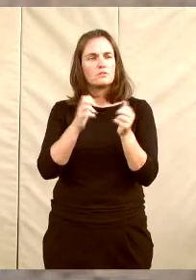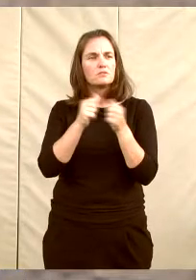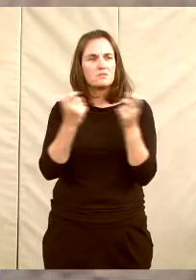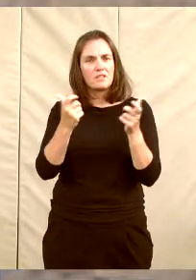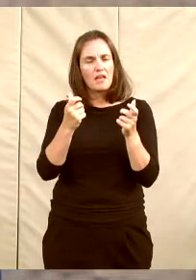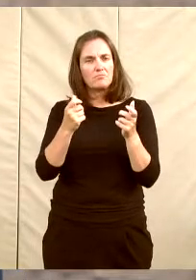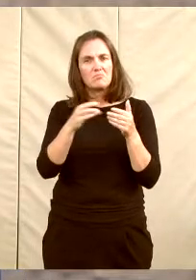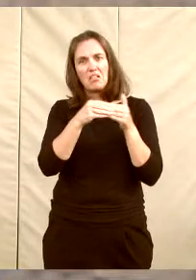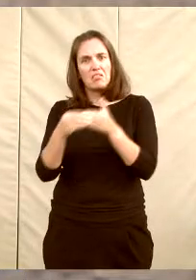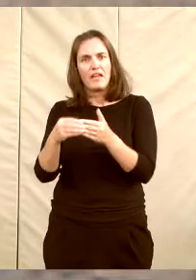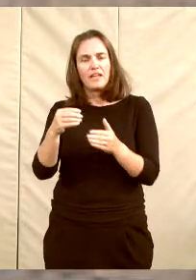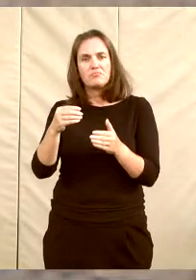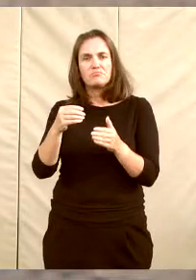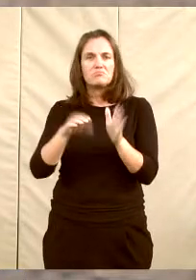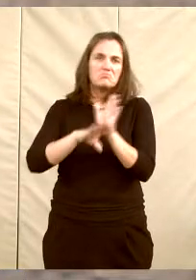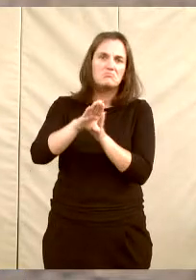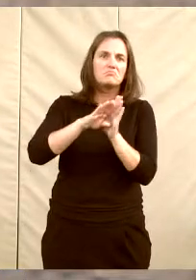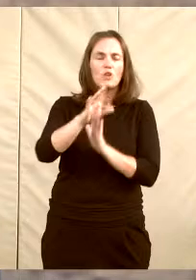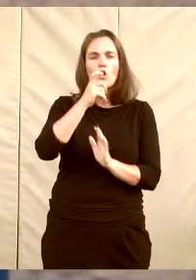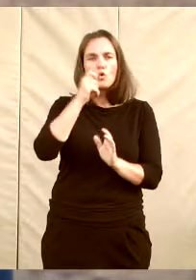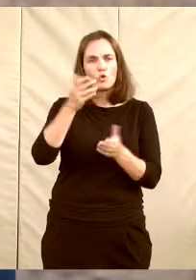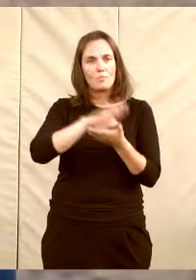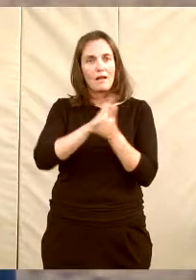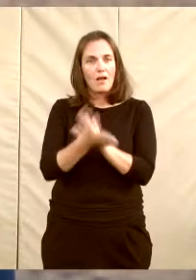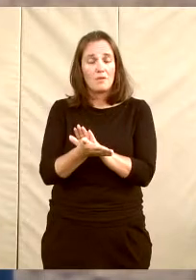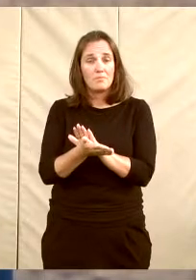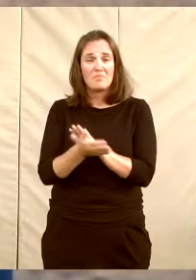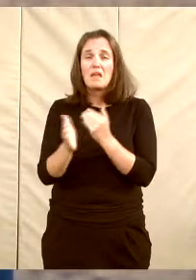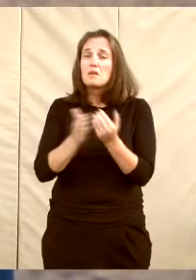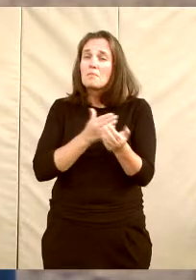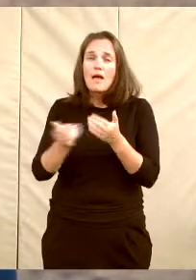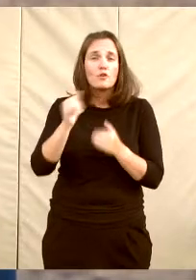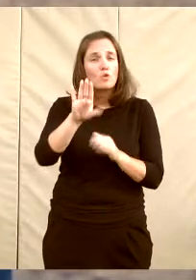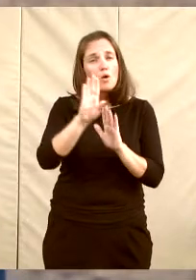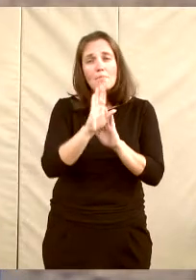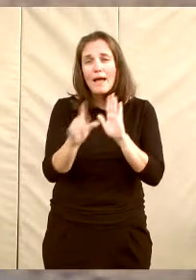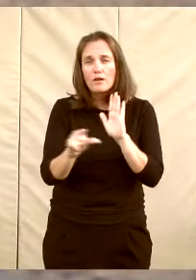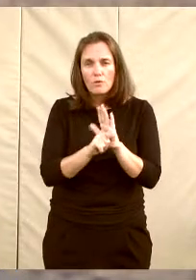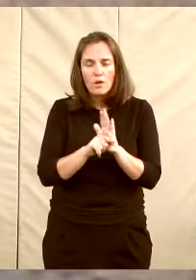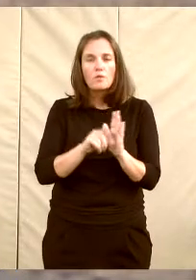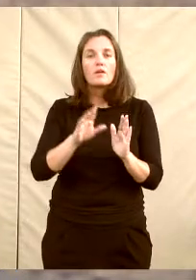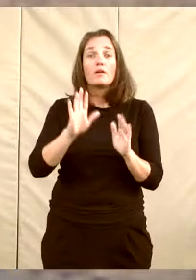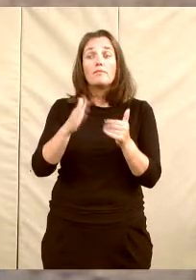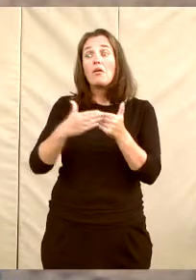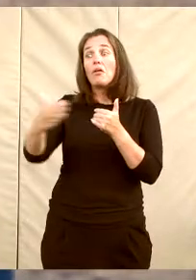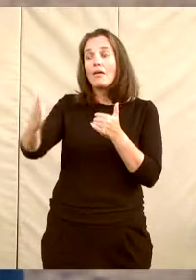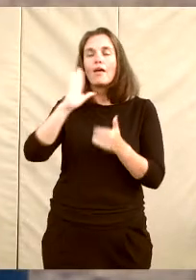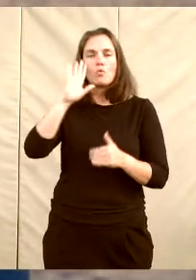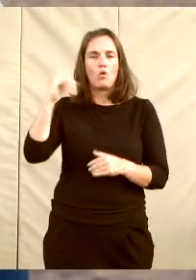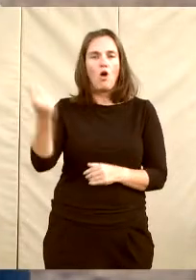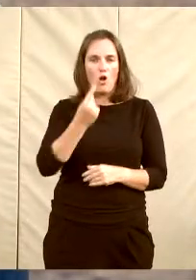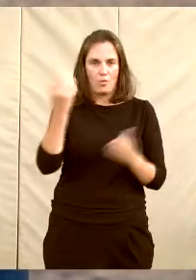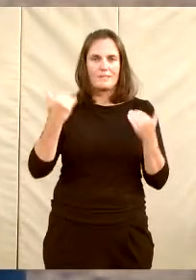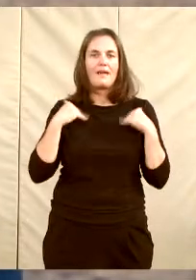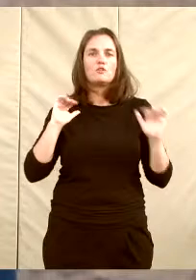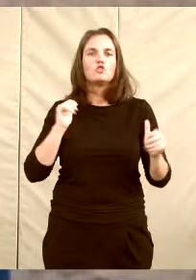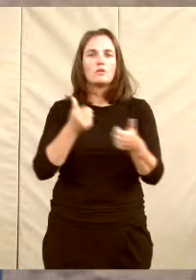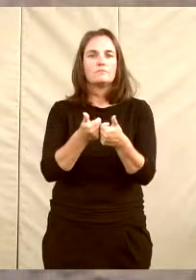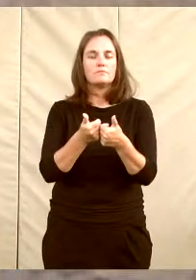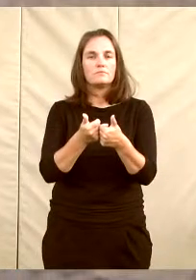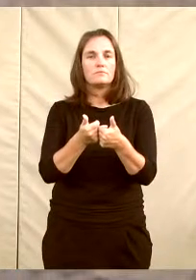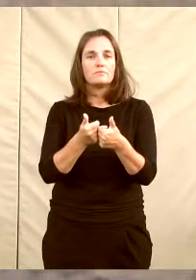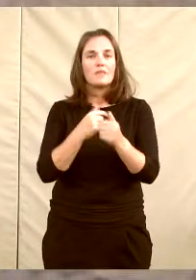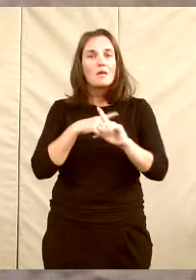matter your background or where you come from, you will always have a challenge in front of you. But you will